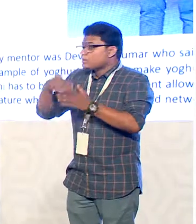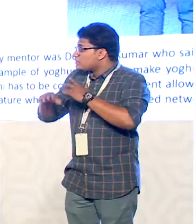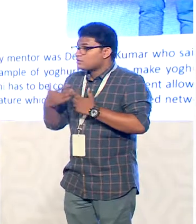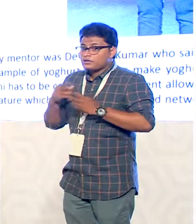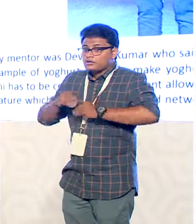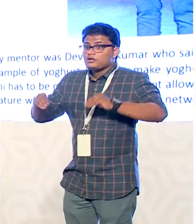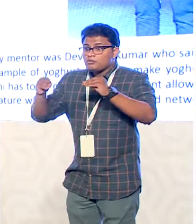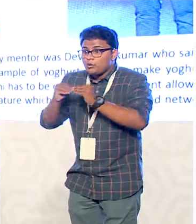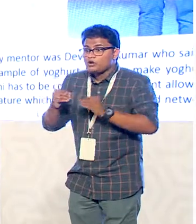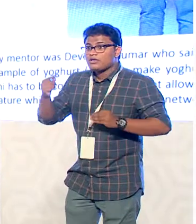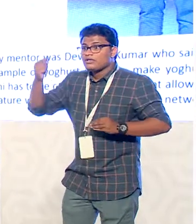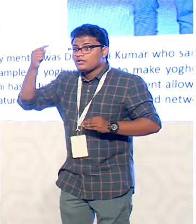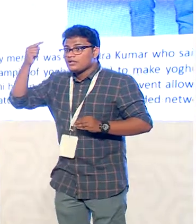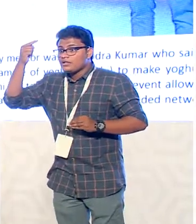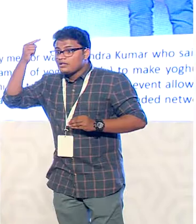more assertive,